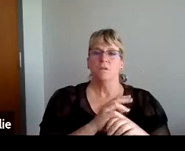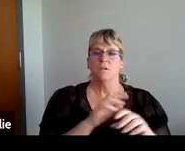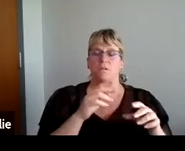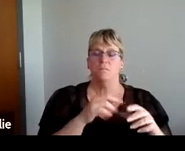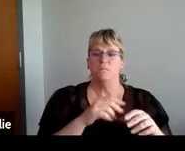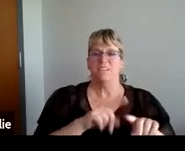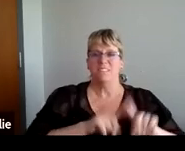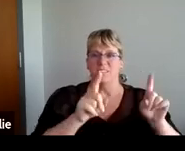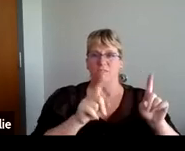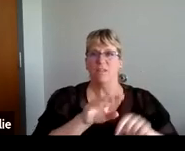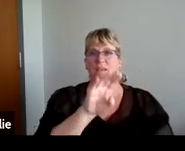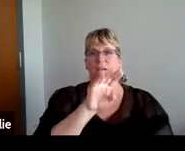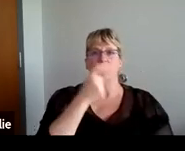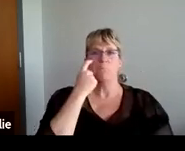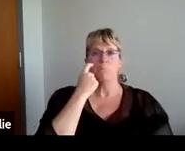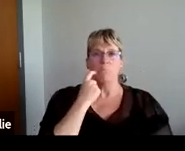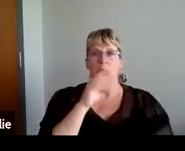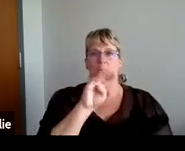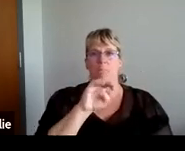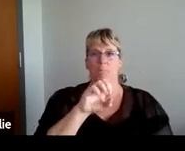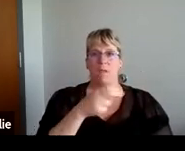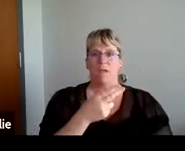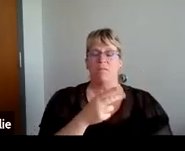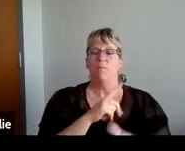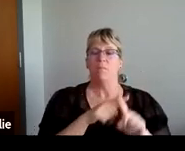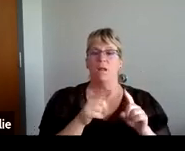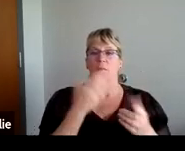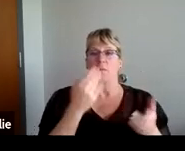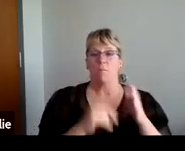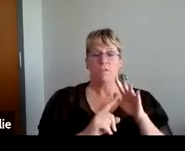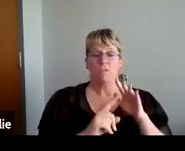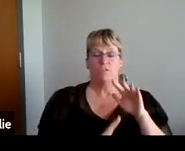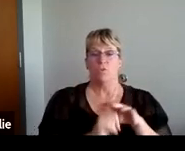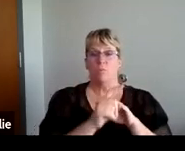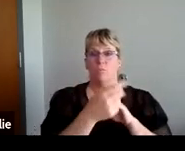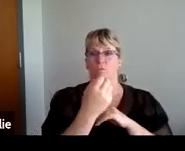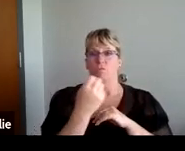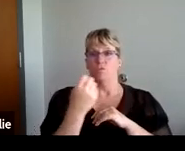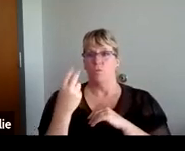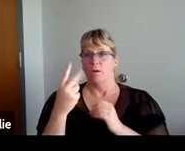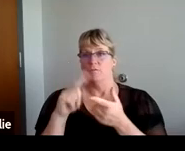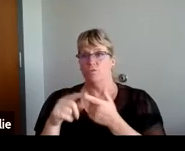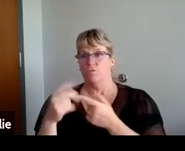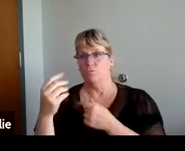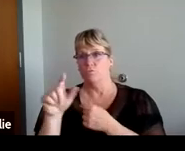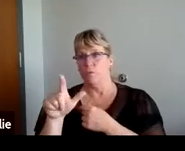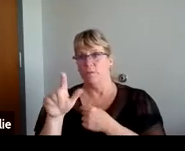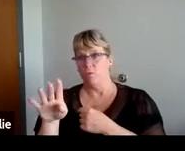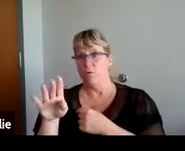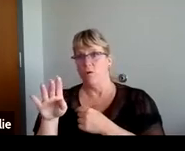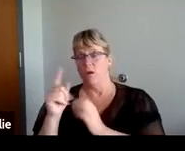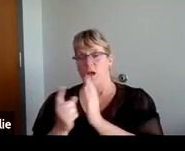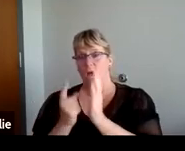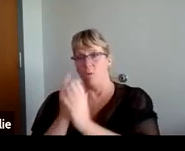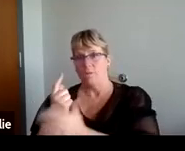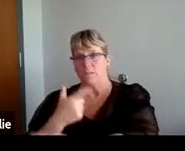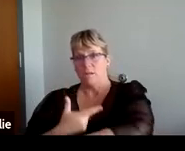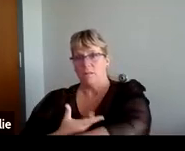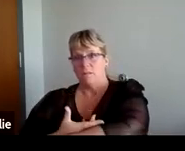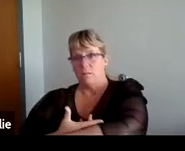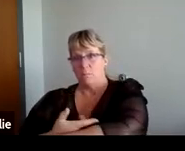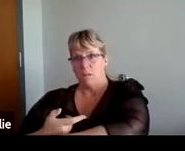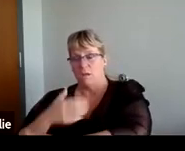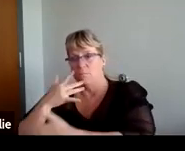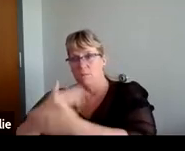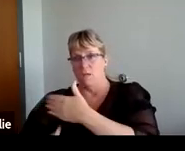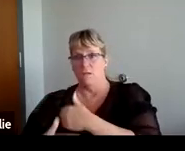as methadone, whereas it may only show up for 12 to 24 hours on a blood draw. Our stimulant